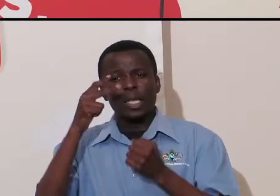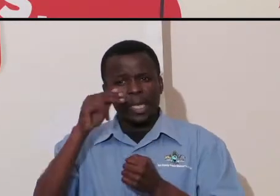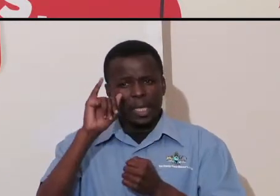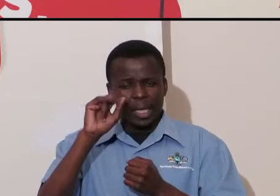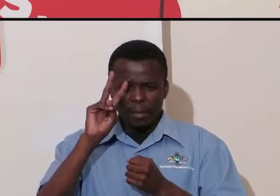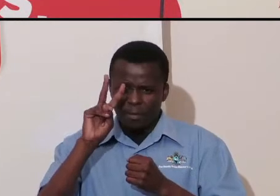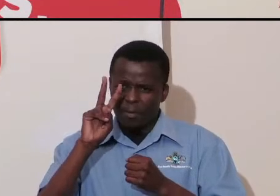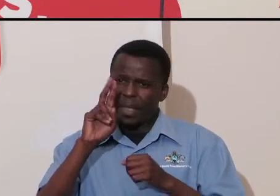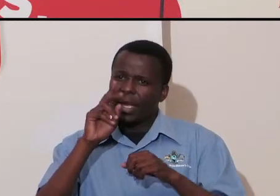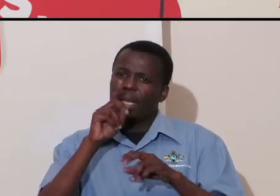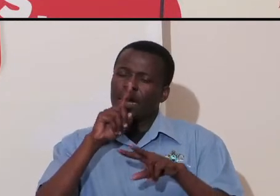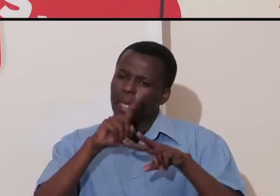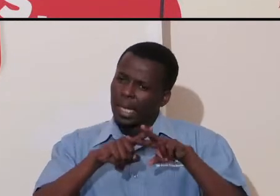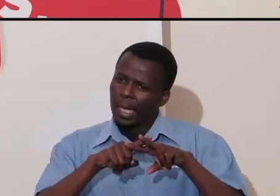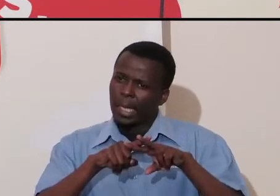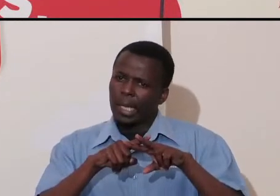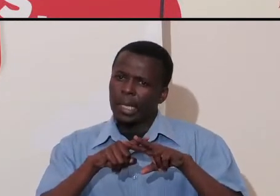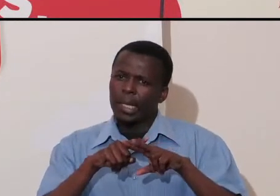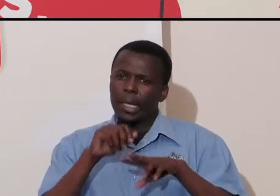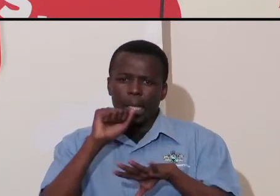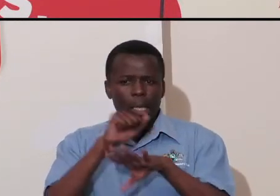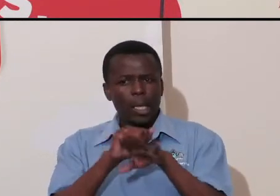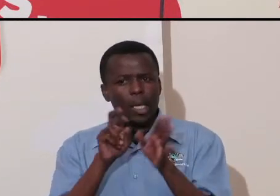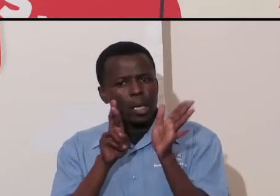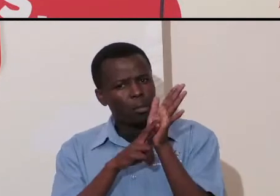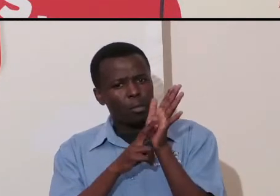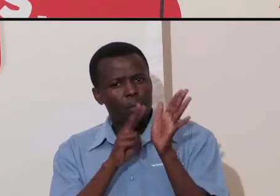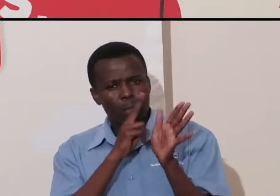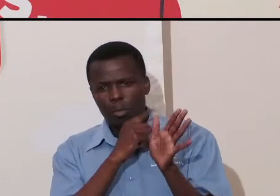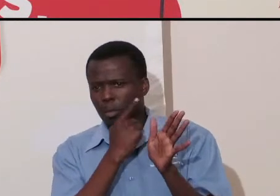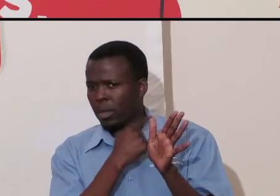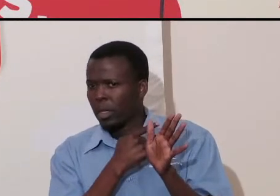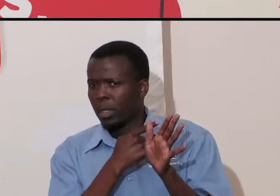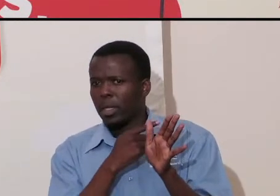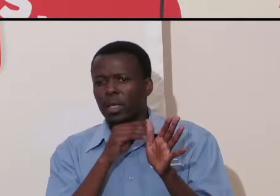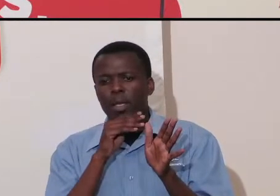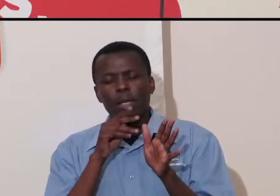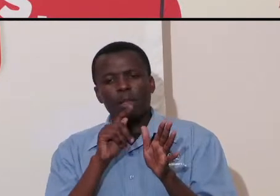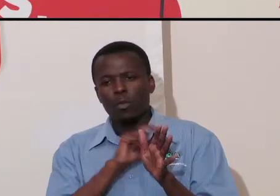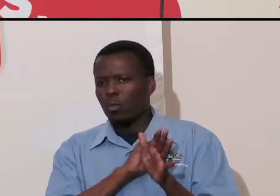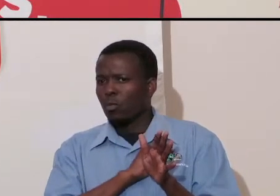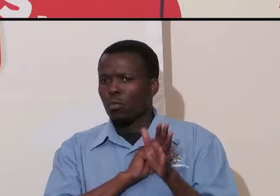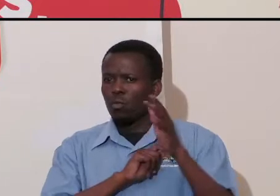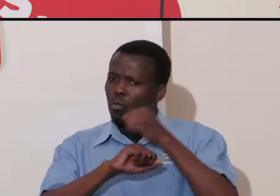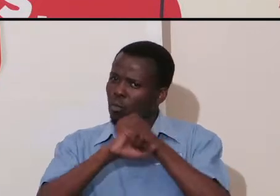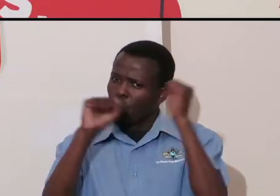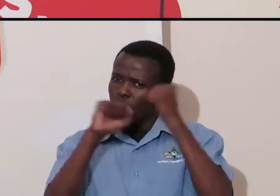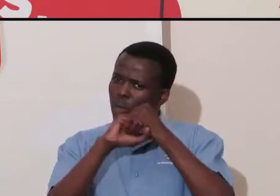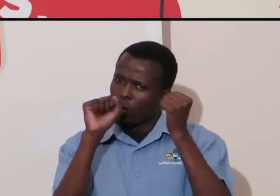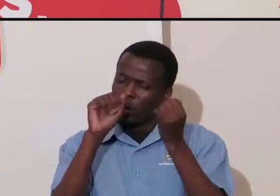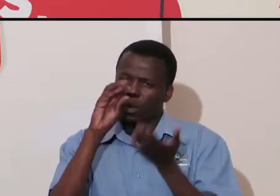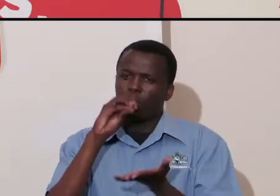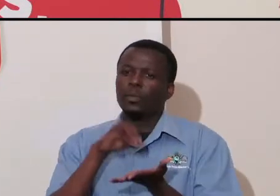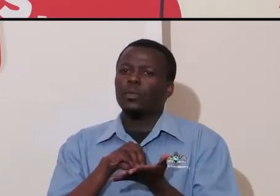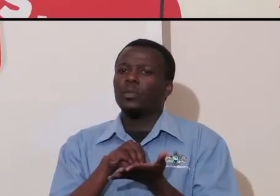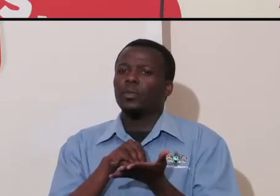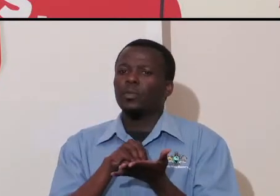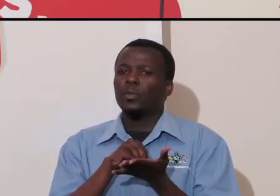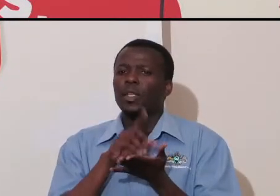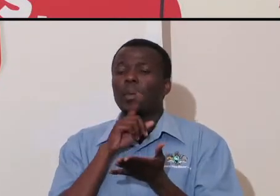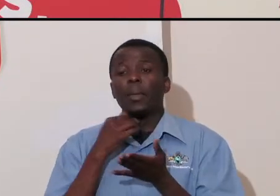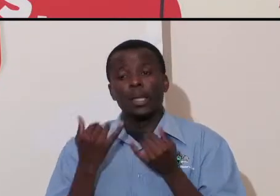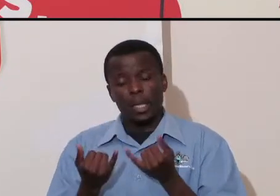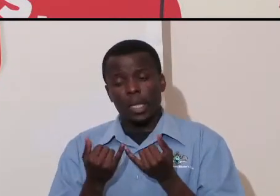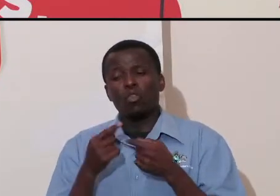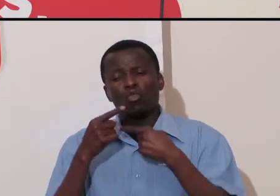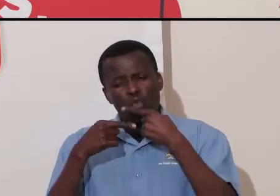clear. We've made a lot of progress together, and we're very proud of our partnership. We continue to stand with you to